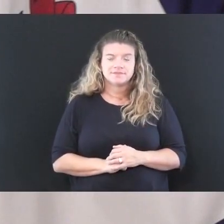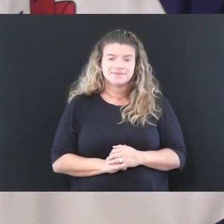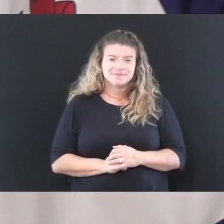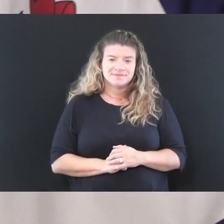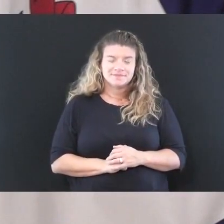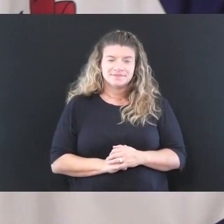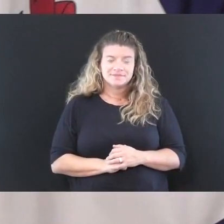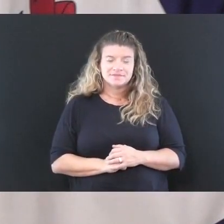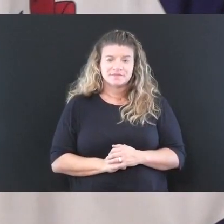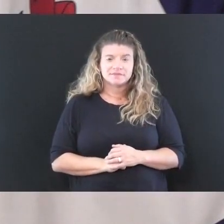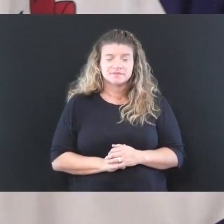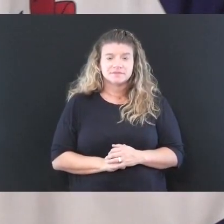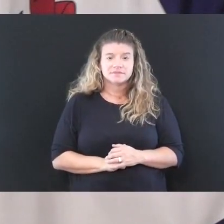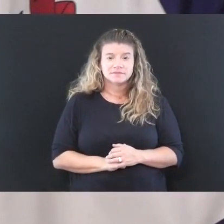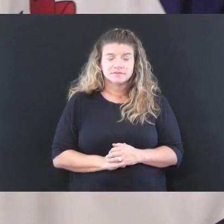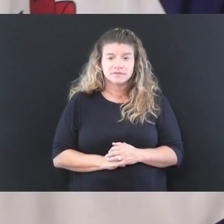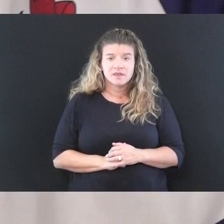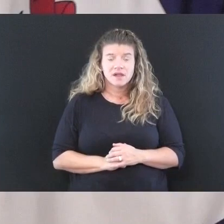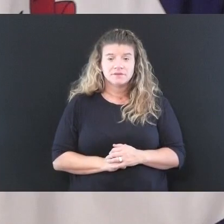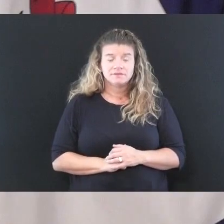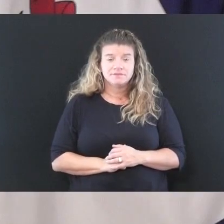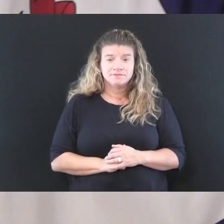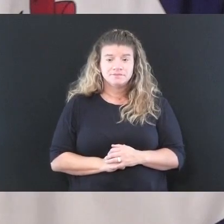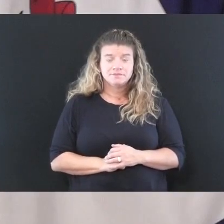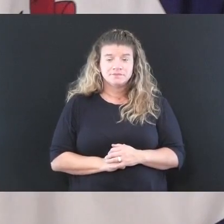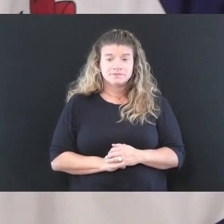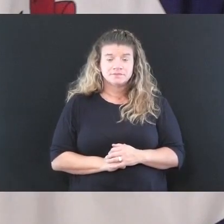today I think we're going to be able to